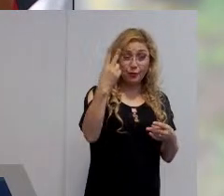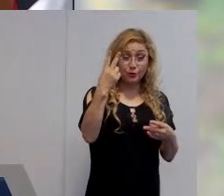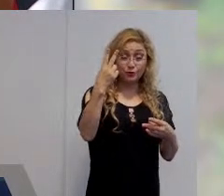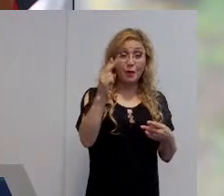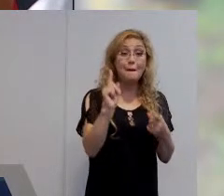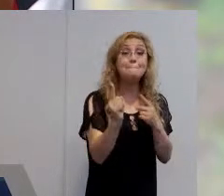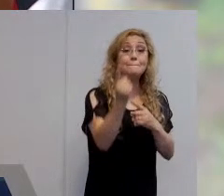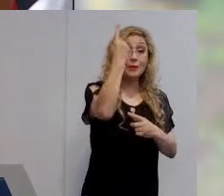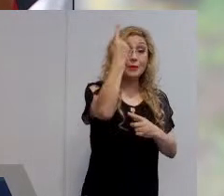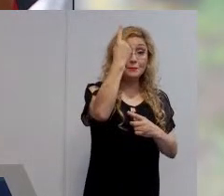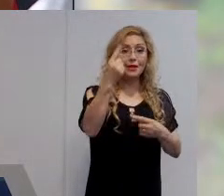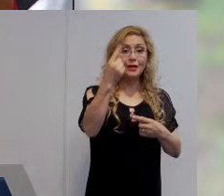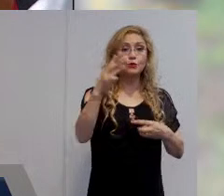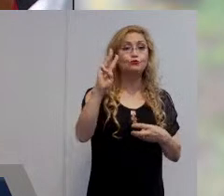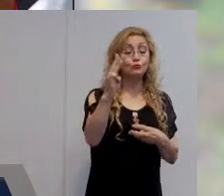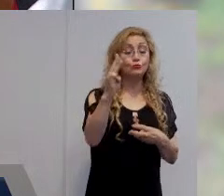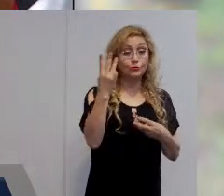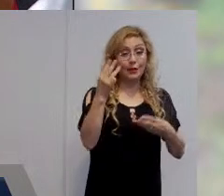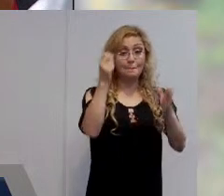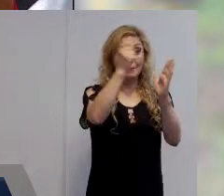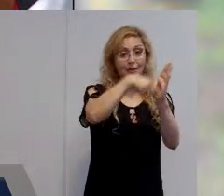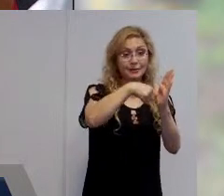an impressive 11%